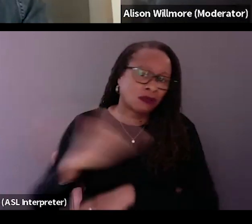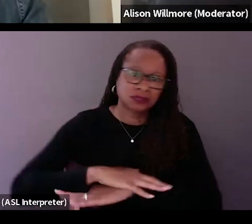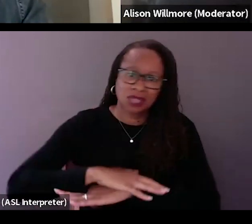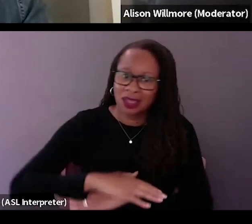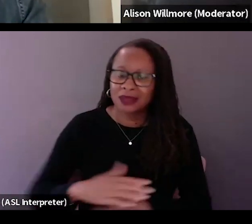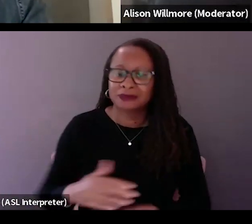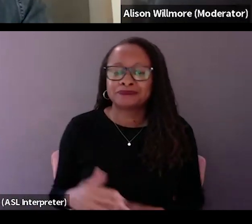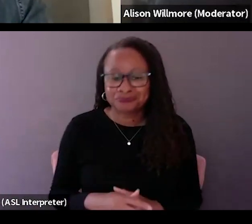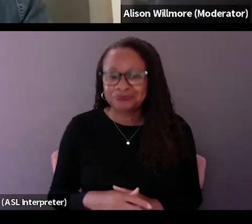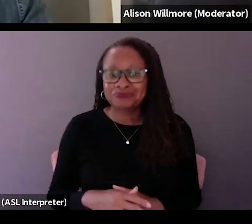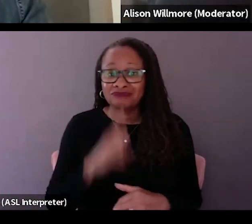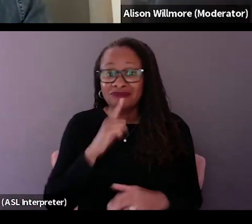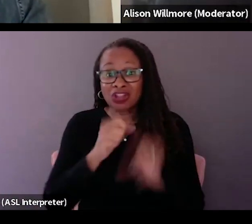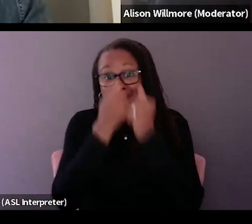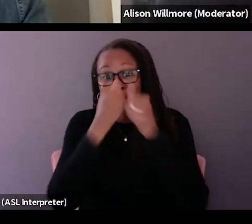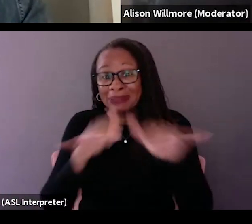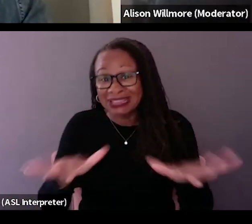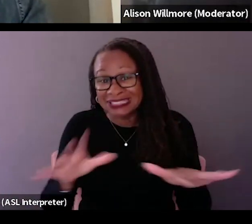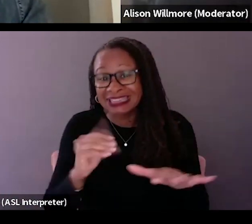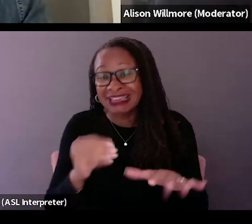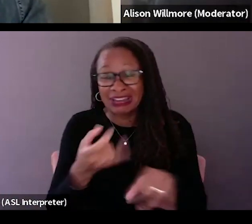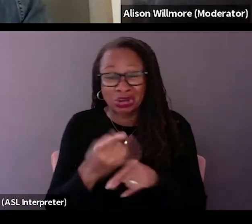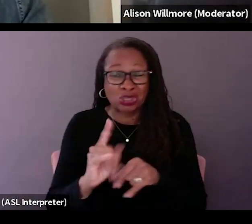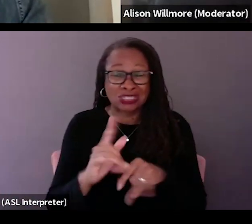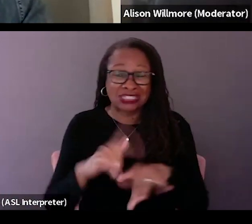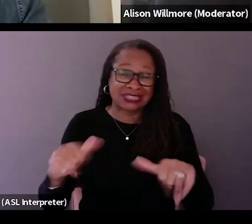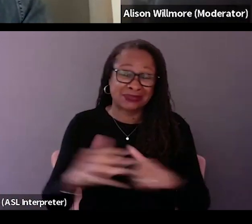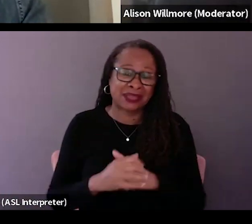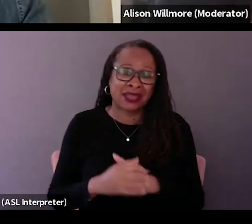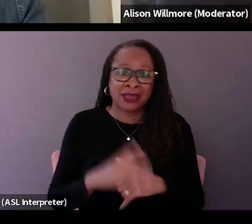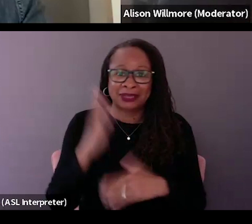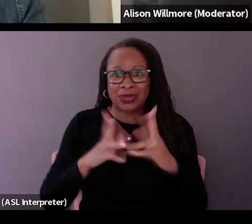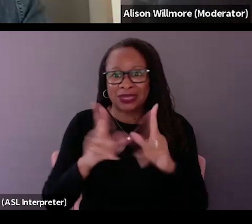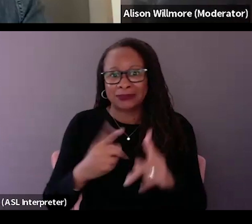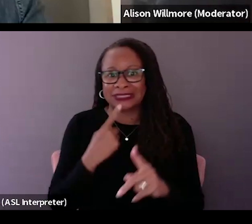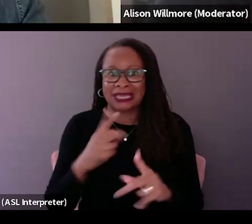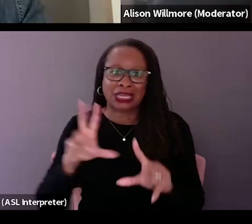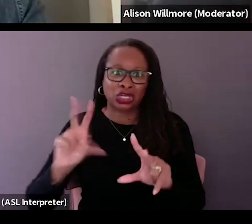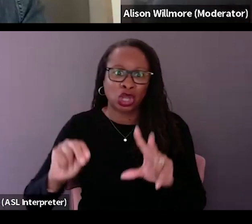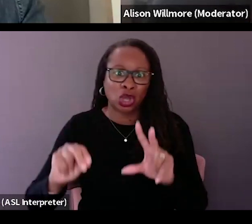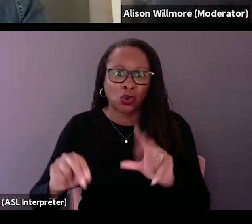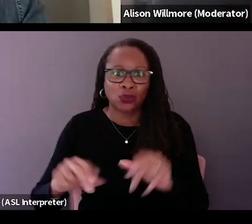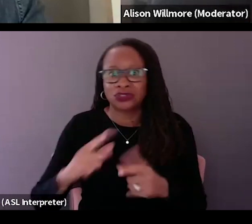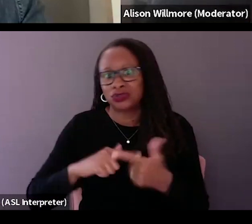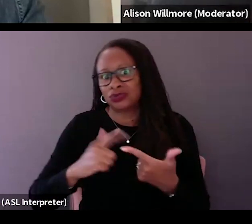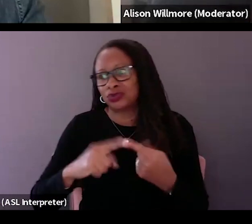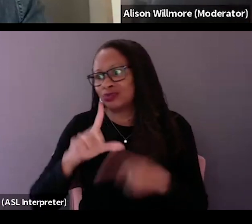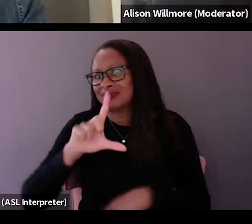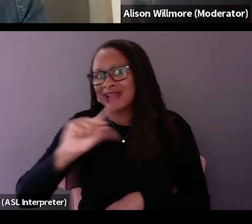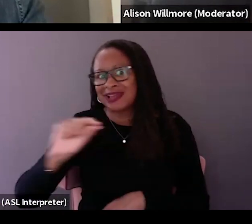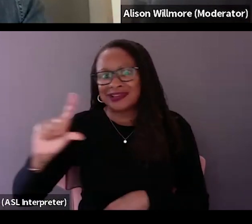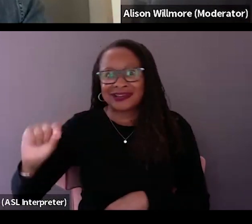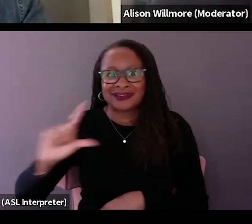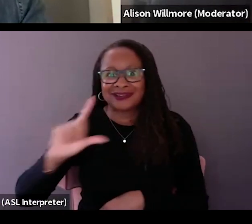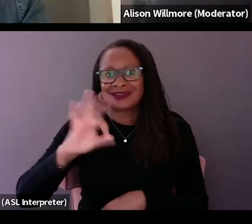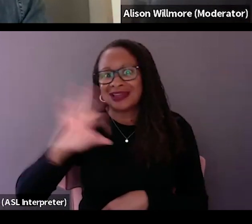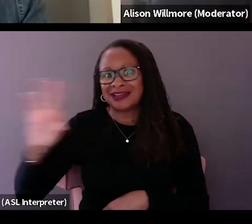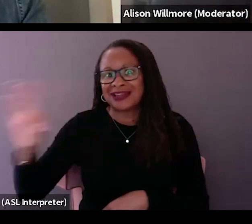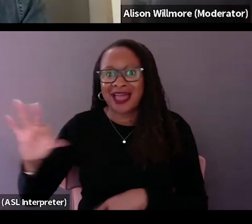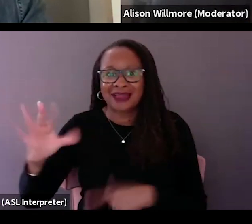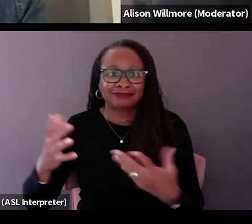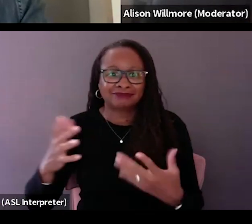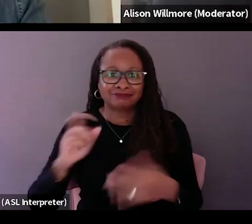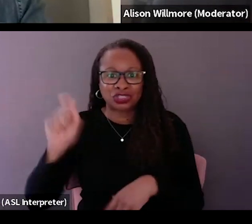It's a blessing and it's a curse because we end up saying no to 99% of the things that are pitched to us just because we